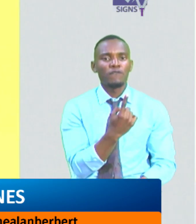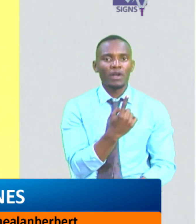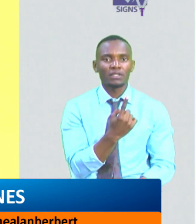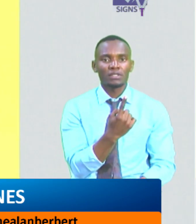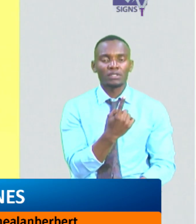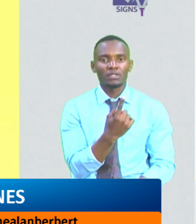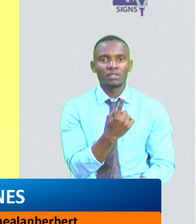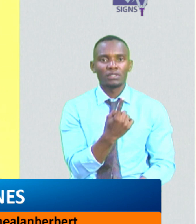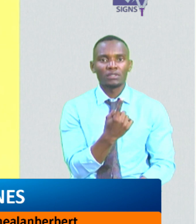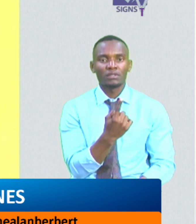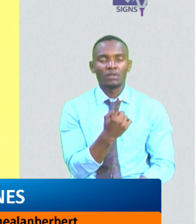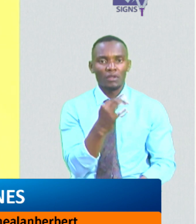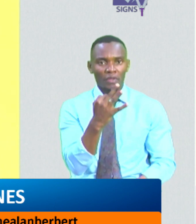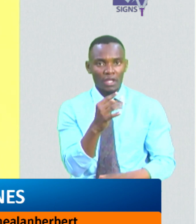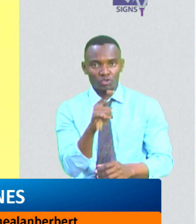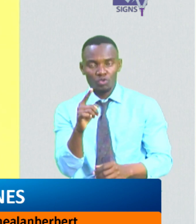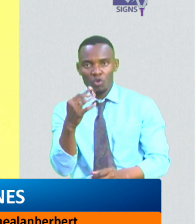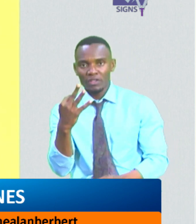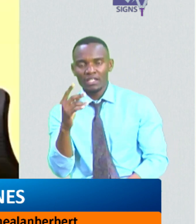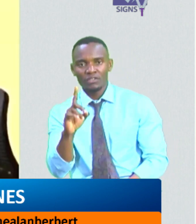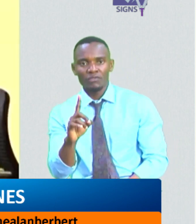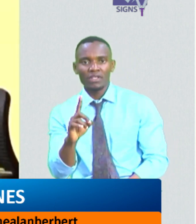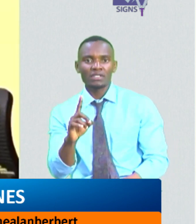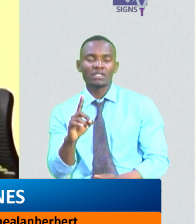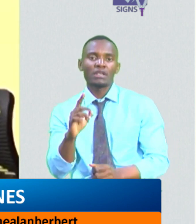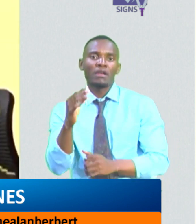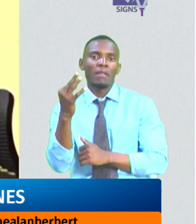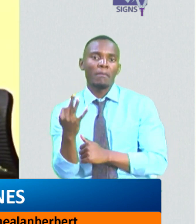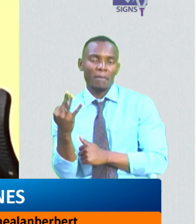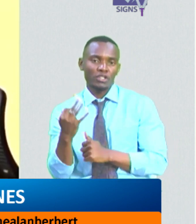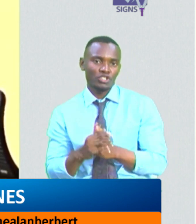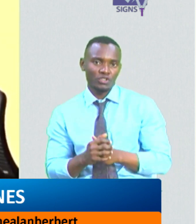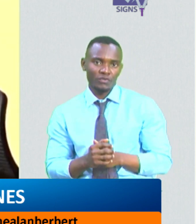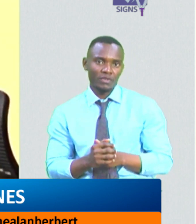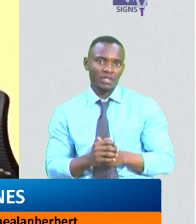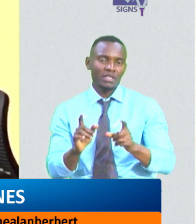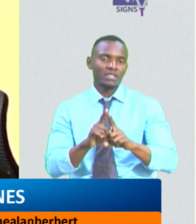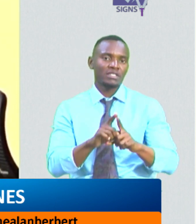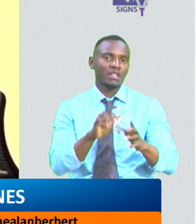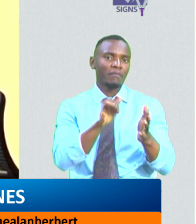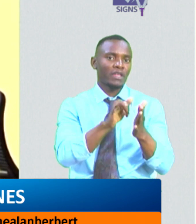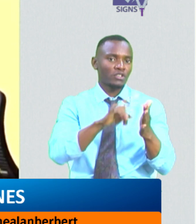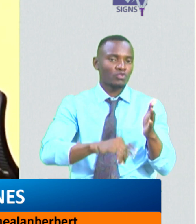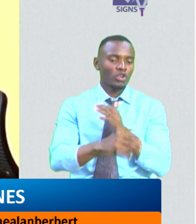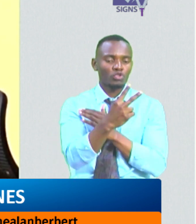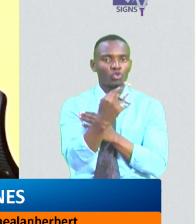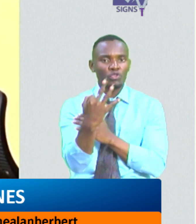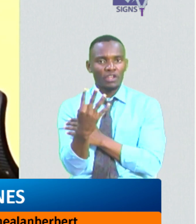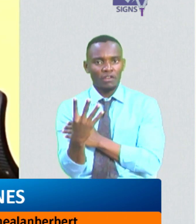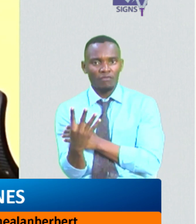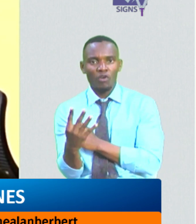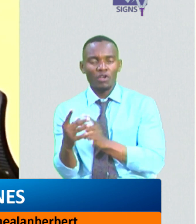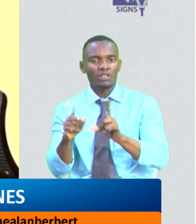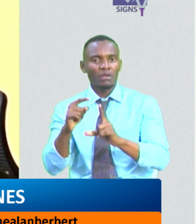2021 na tarehe 31 mwezi wa 3. Circles 2, 3 and 4 done were present today. I consider